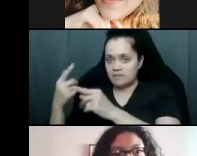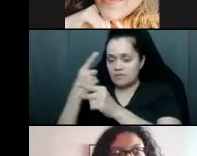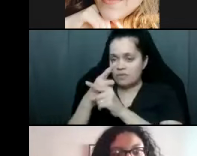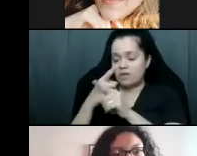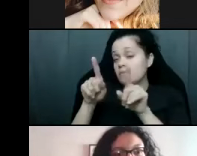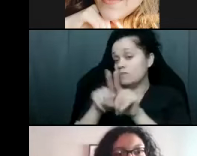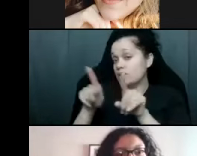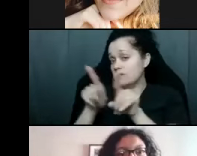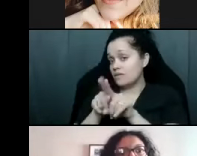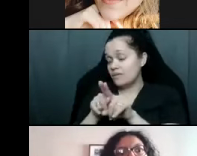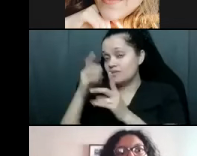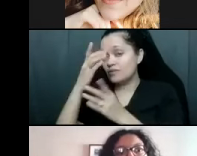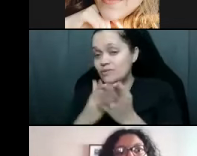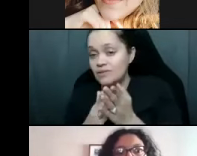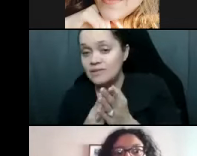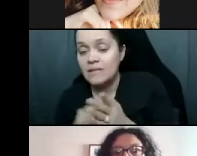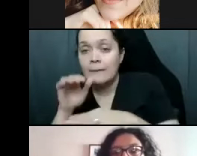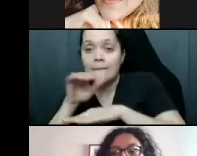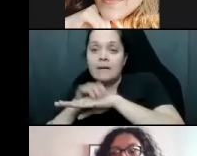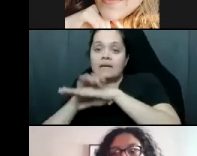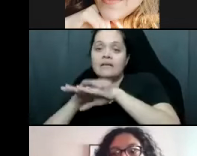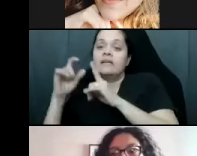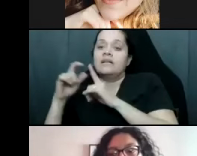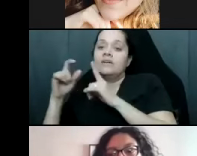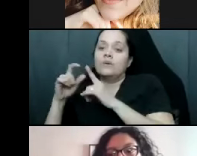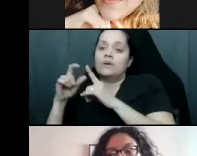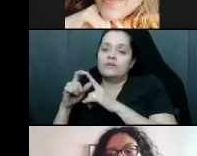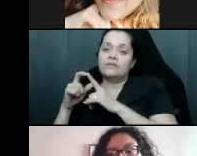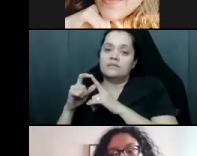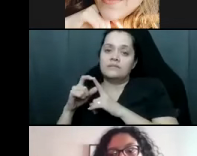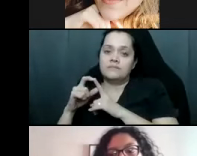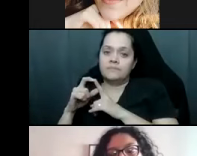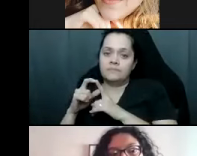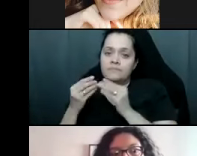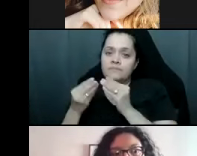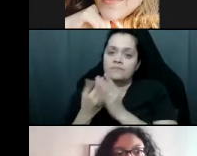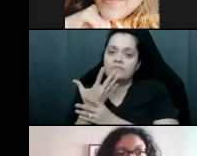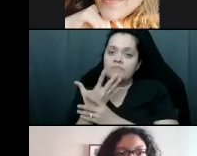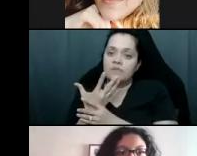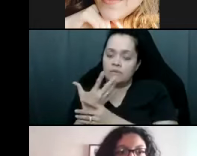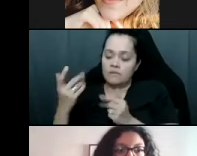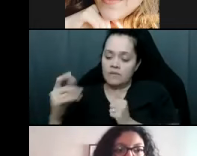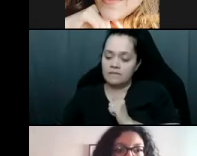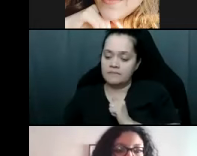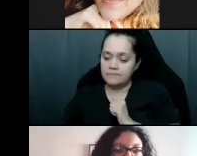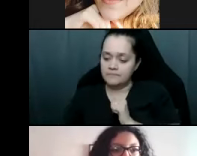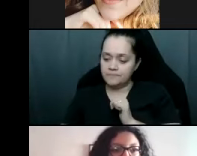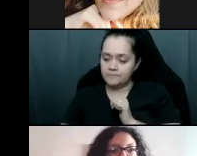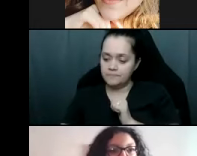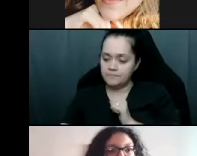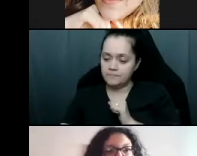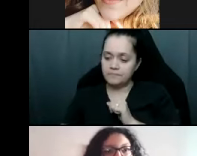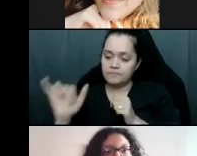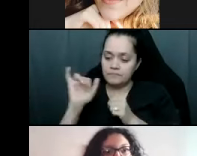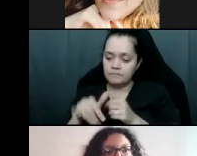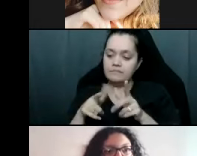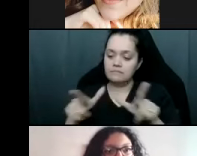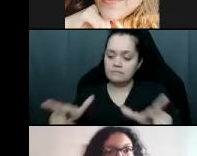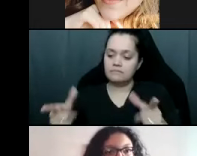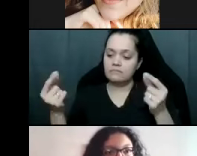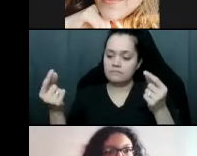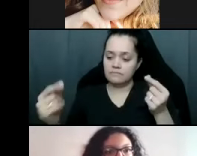also some English words evolved. That's what language